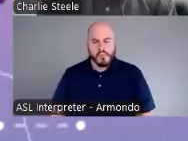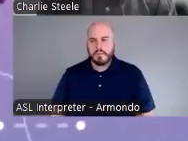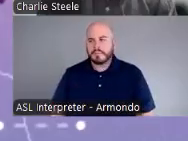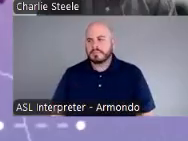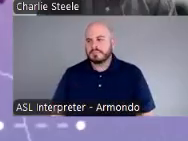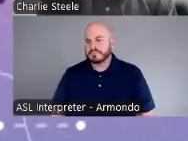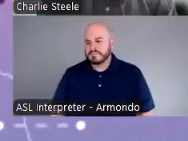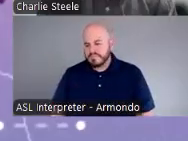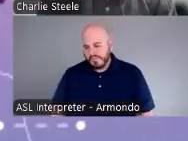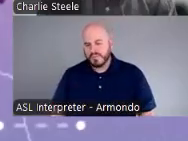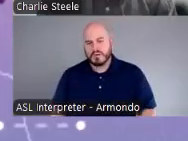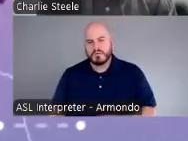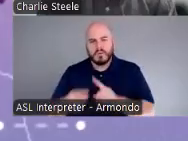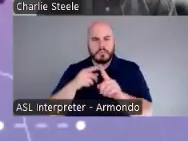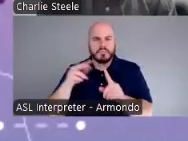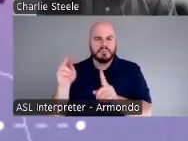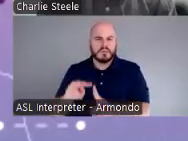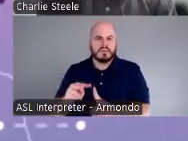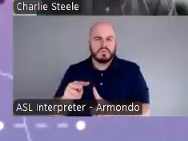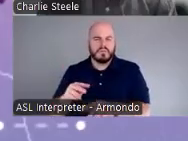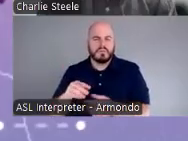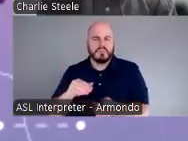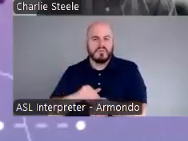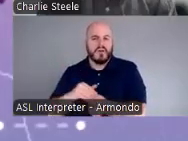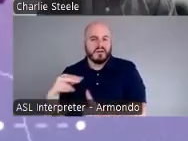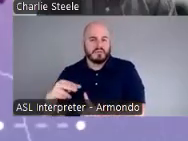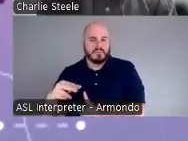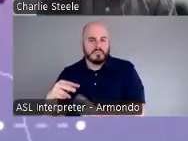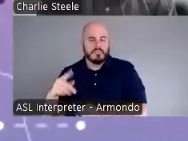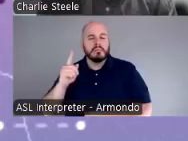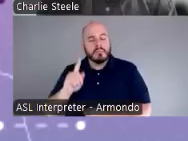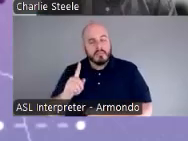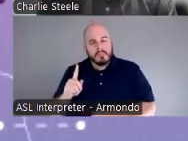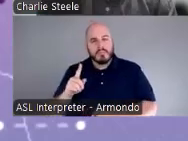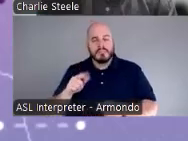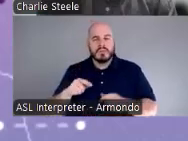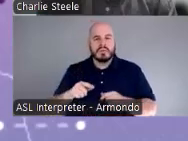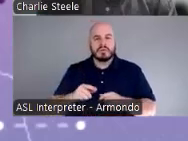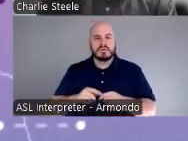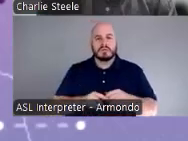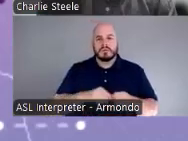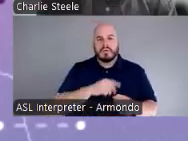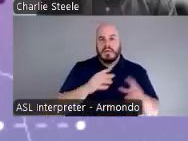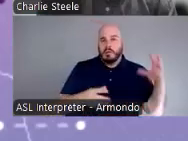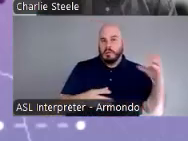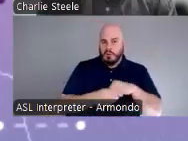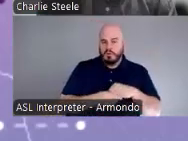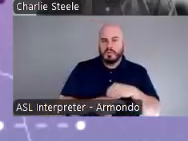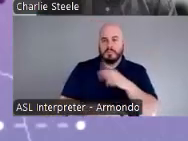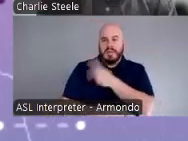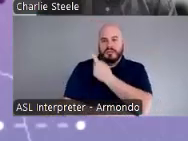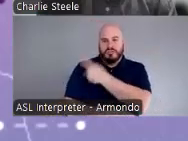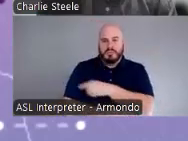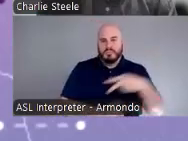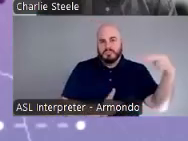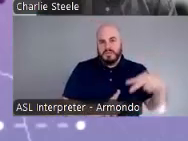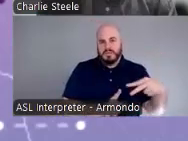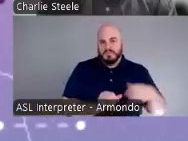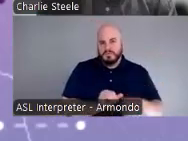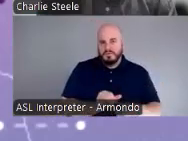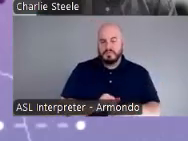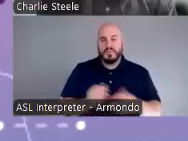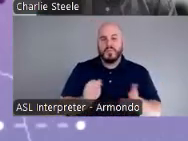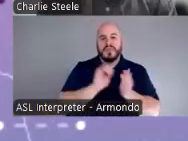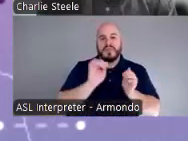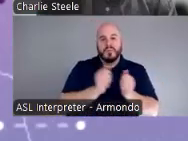the provider. However, we also need to make sure that we take the patient's perspective on communication. So I'd like to welcome Charlie,